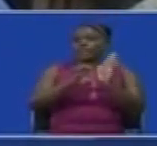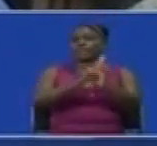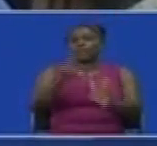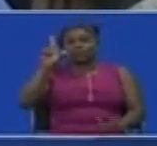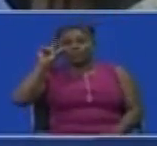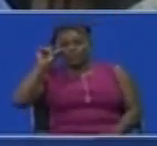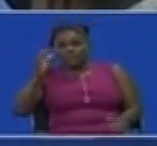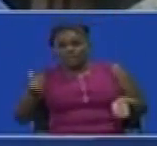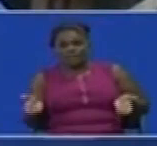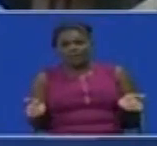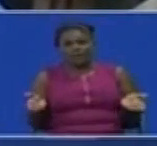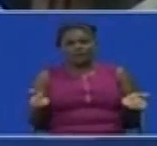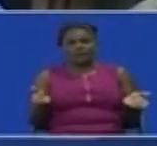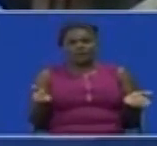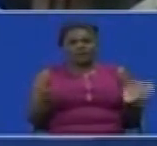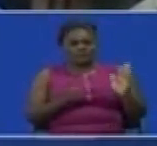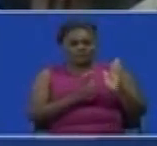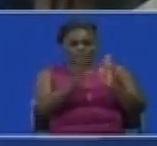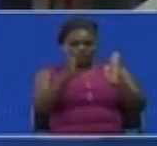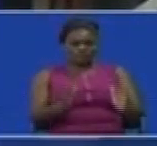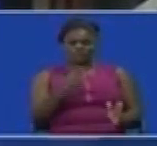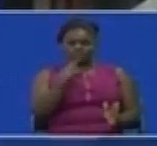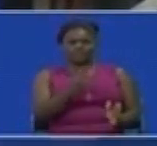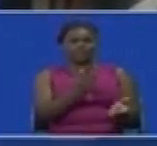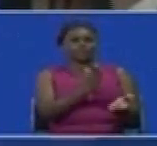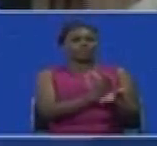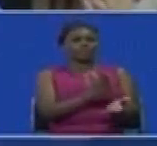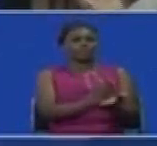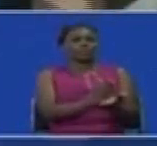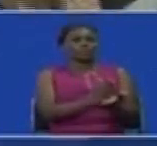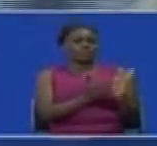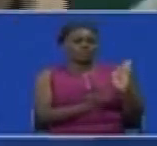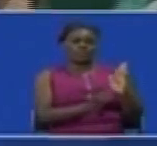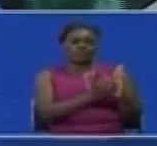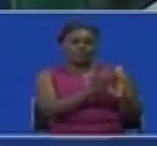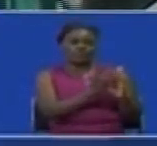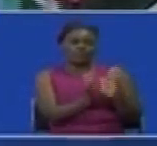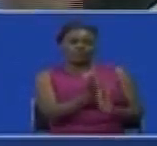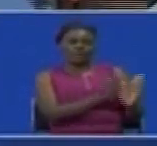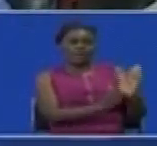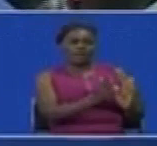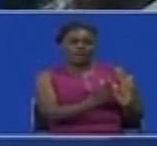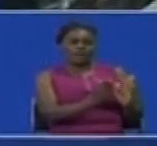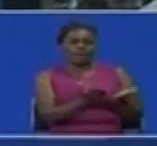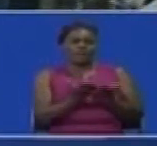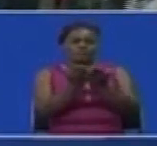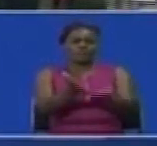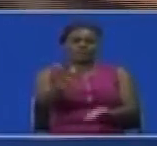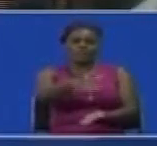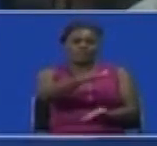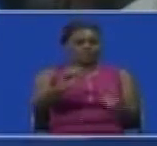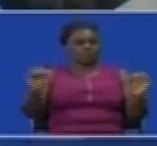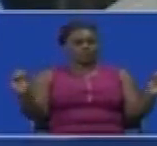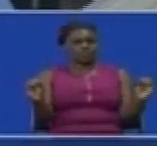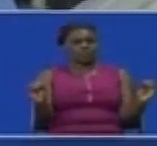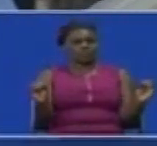Mombasa, the developers can tell you that development plans are not brought before the assembly. This is